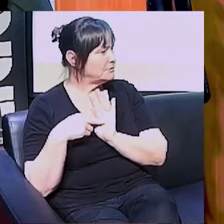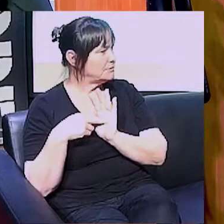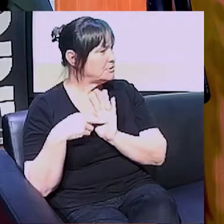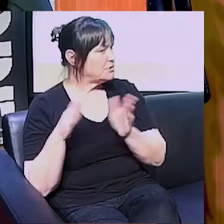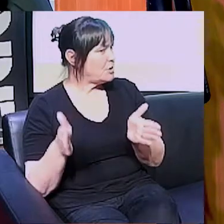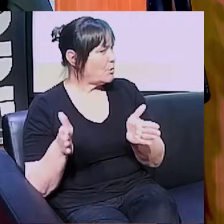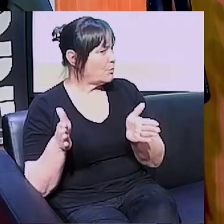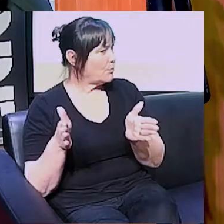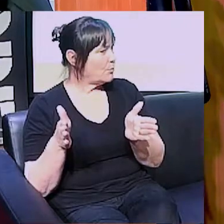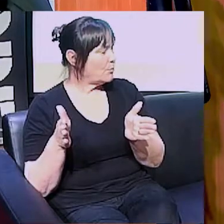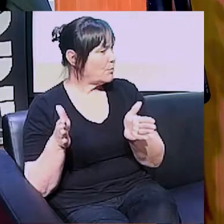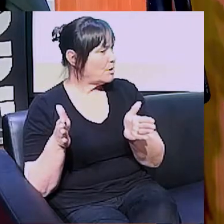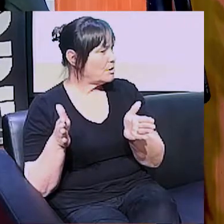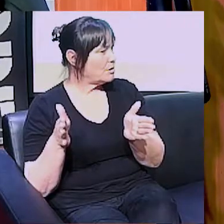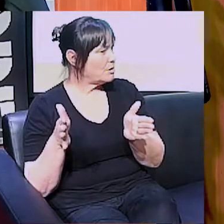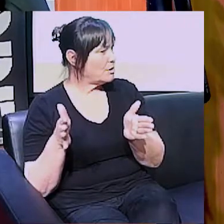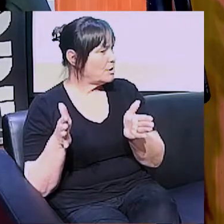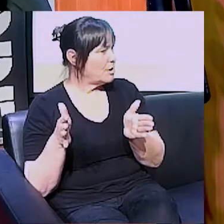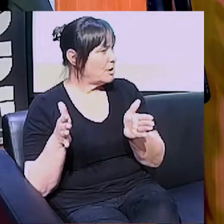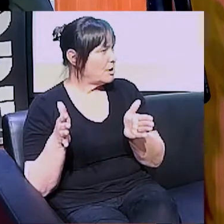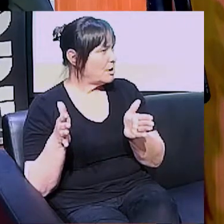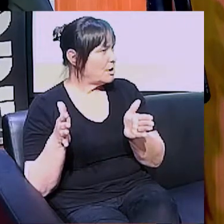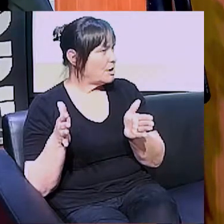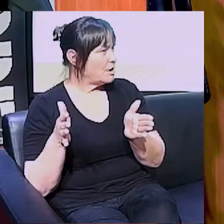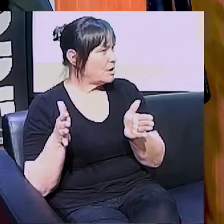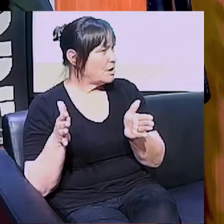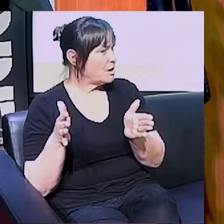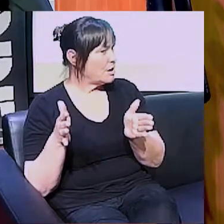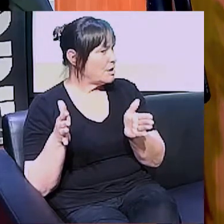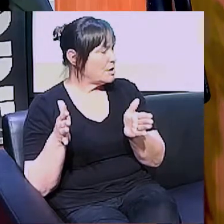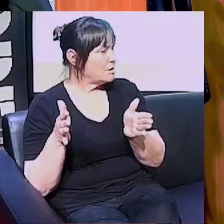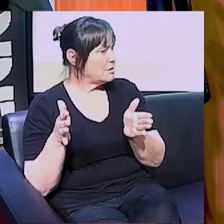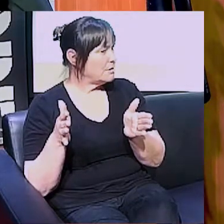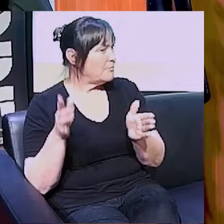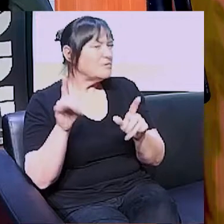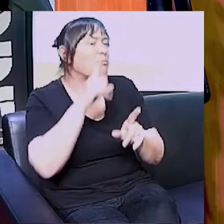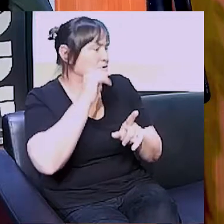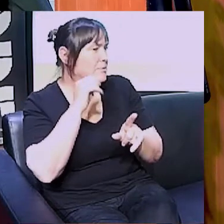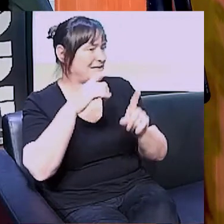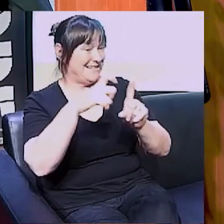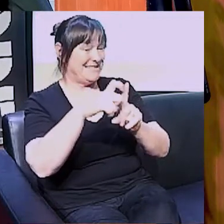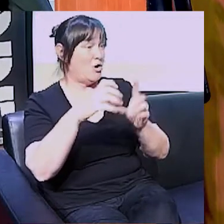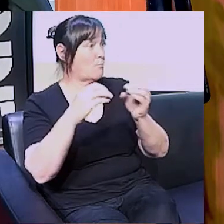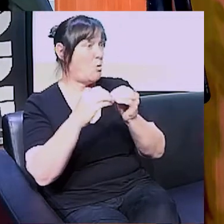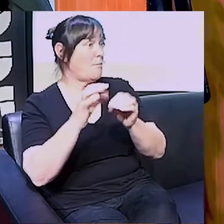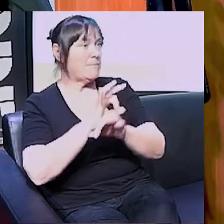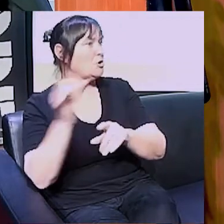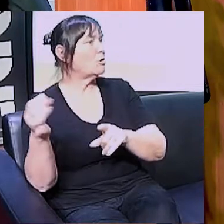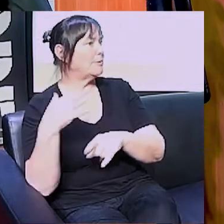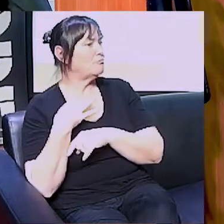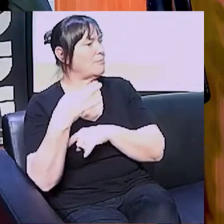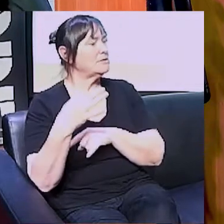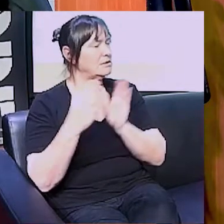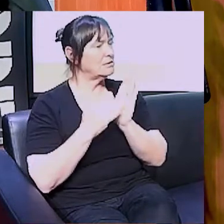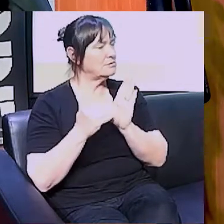open and other people may get a shot at the electorate seat. Should Darragh not be here fighting for that? Because that could also be a way in for New Zealand